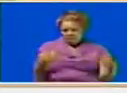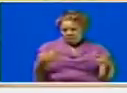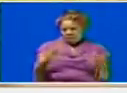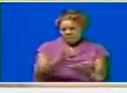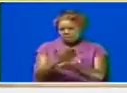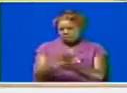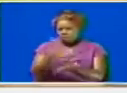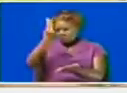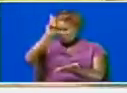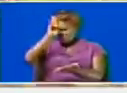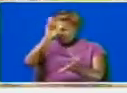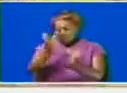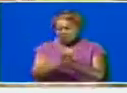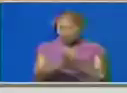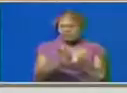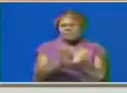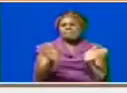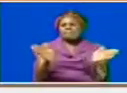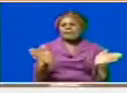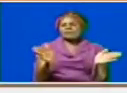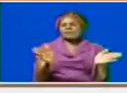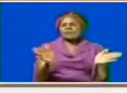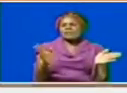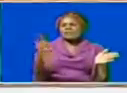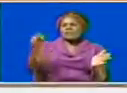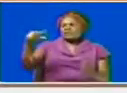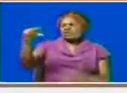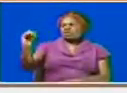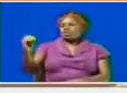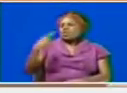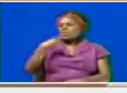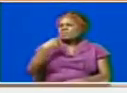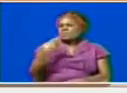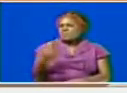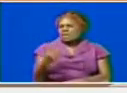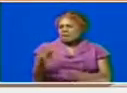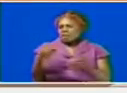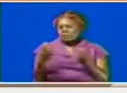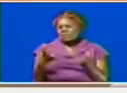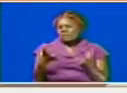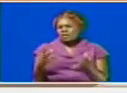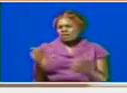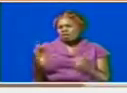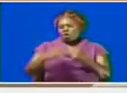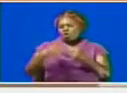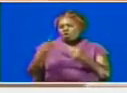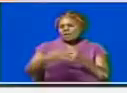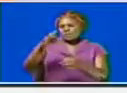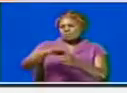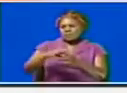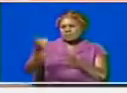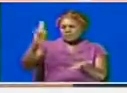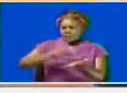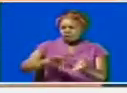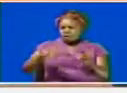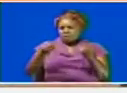between police and members of the public. IMLU has tabled what became of the casualties, starting with the August polls. We recorded